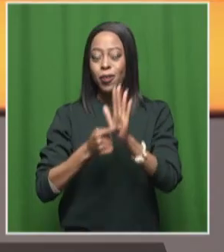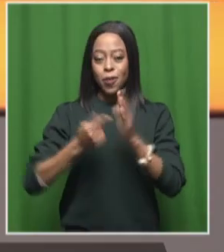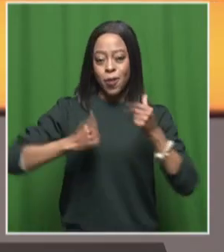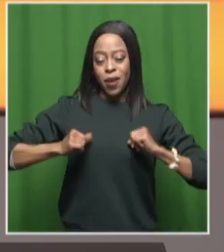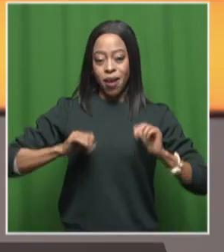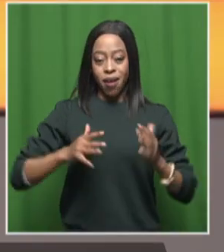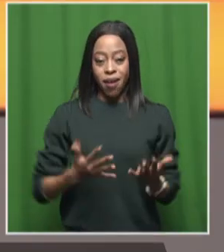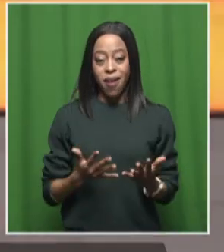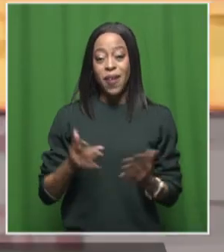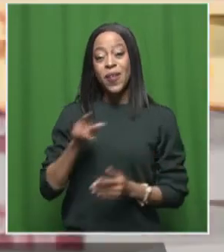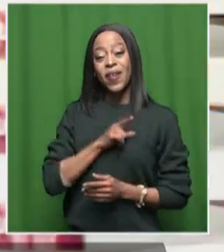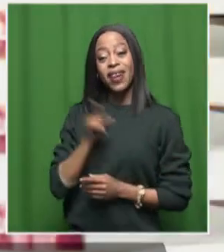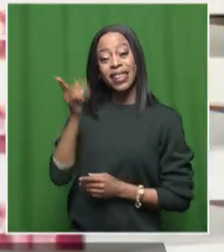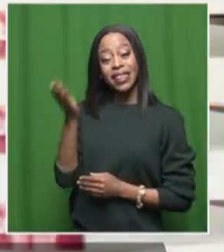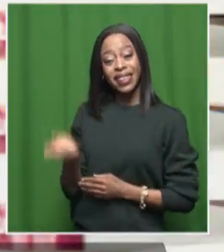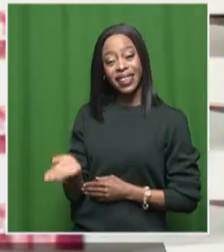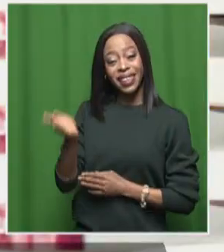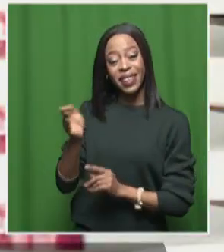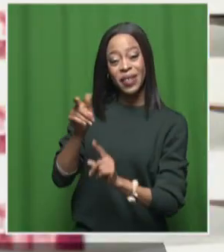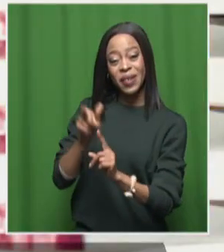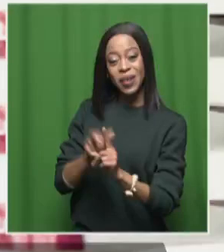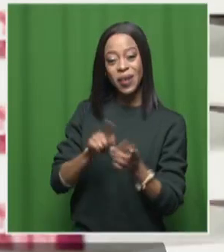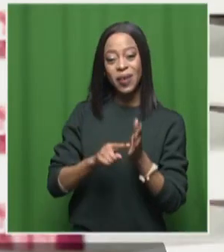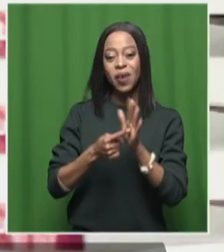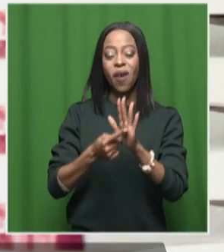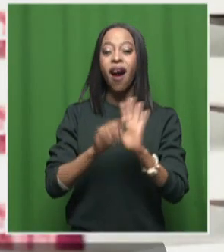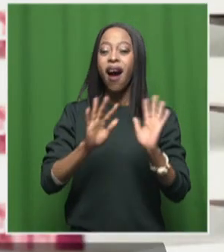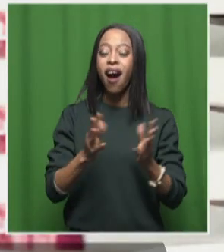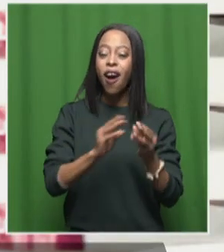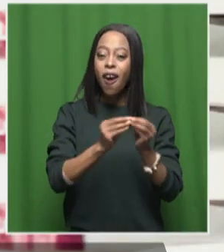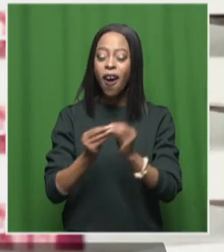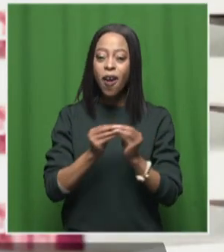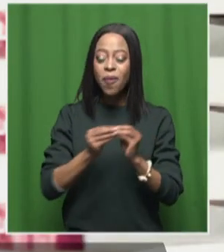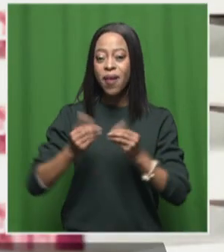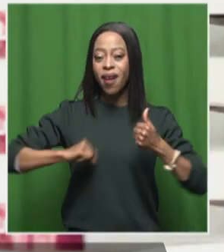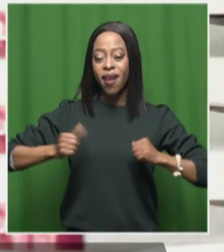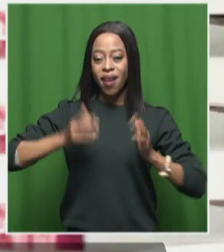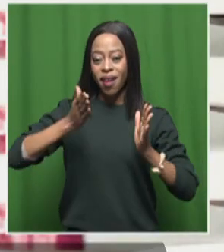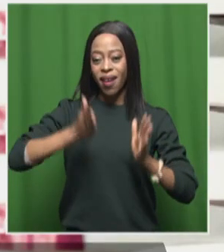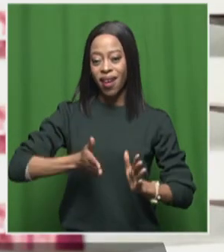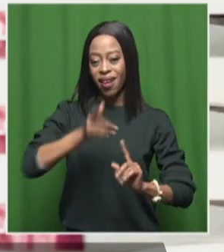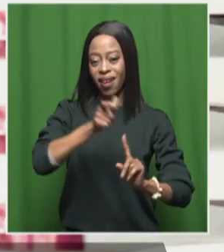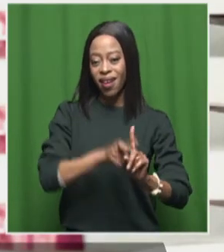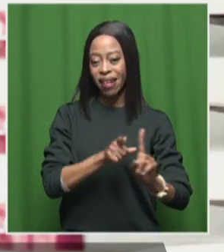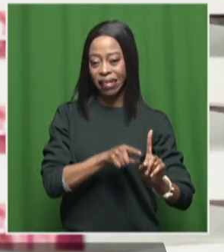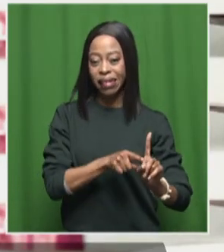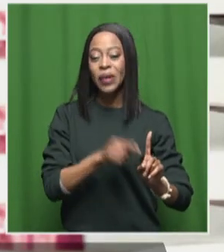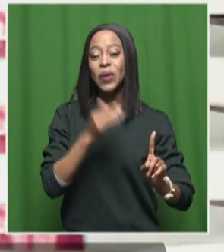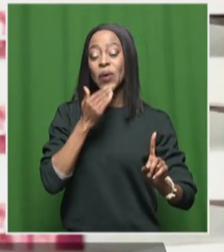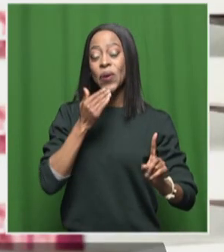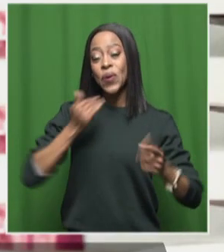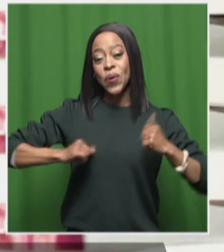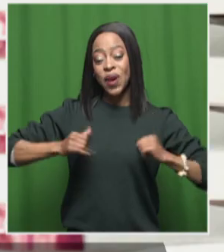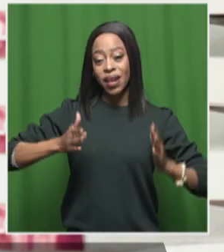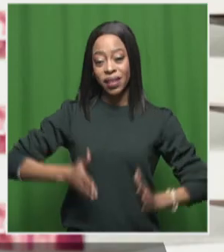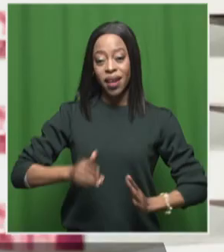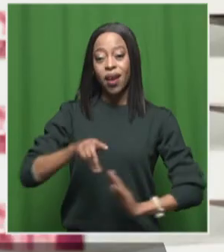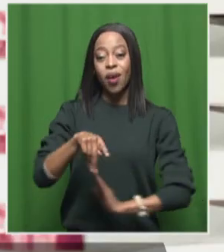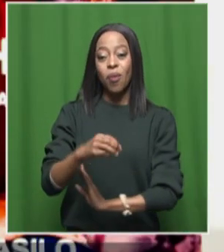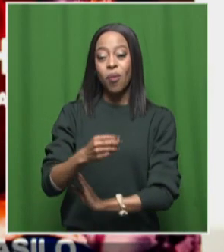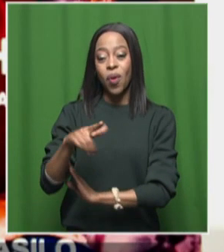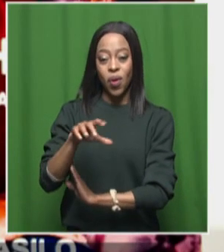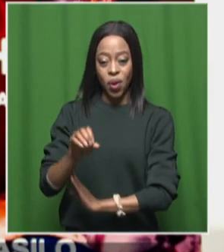a fascinating glimpse into the making of the iconic character Raitlhwane, masterfully portrayed by the acclaimed actor